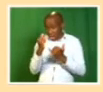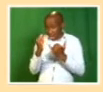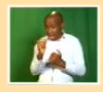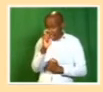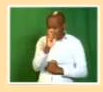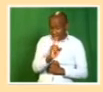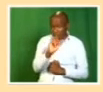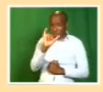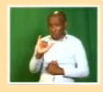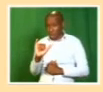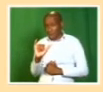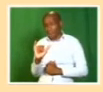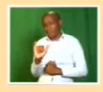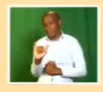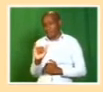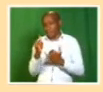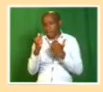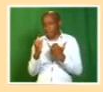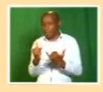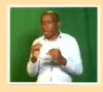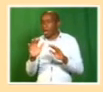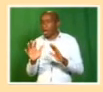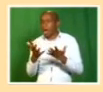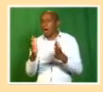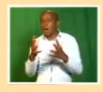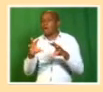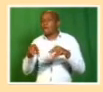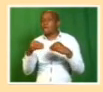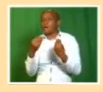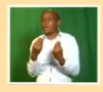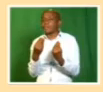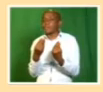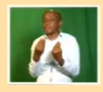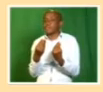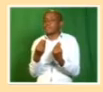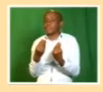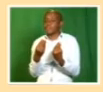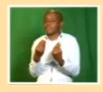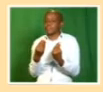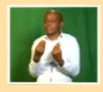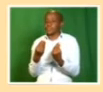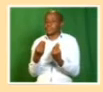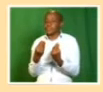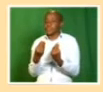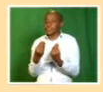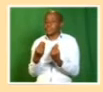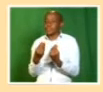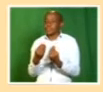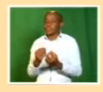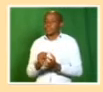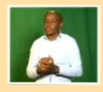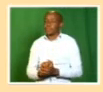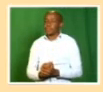x coordinate and a y coordinate. So how do we find these coordinates?